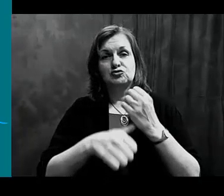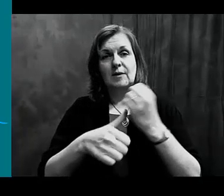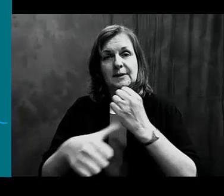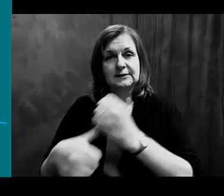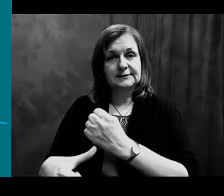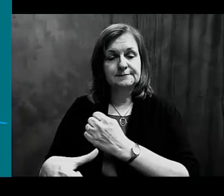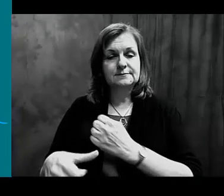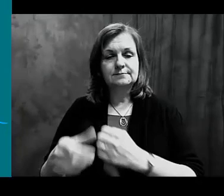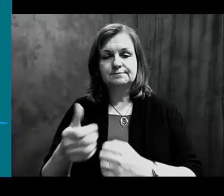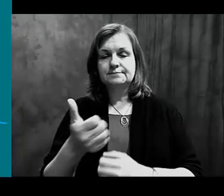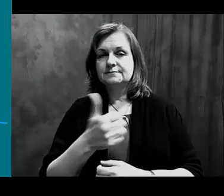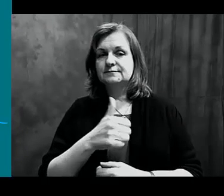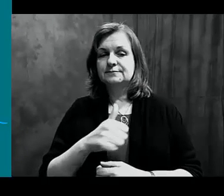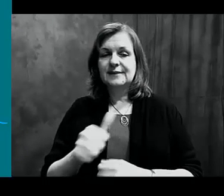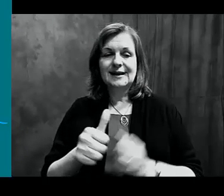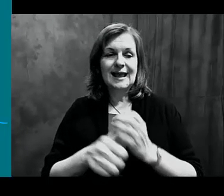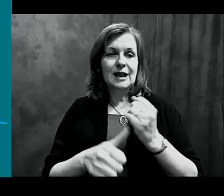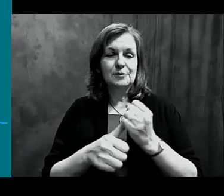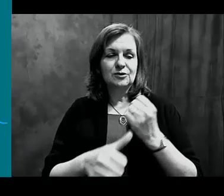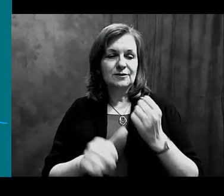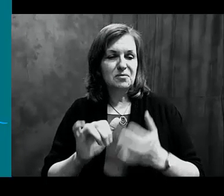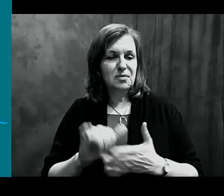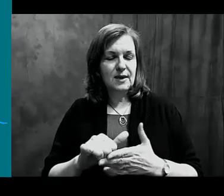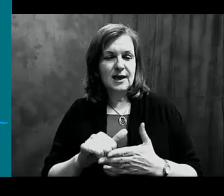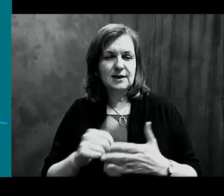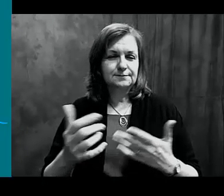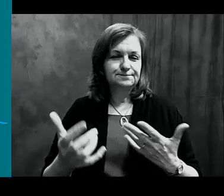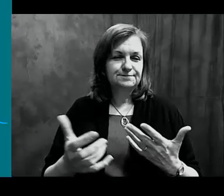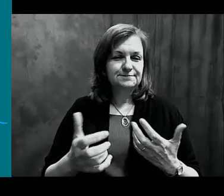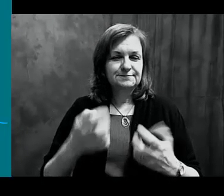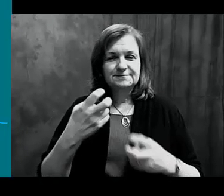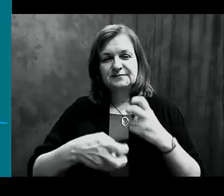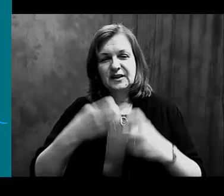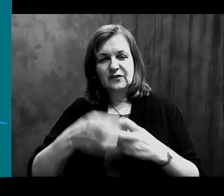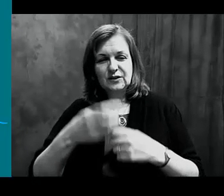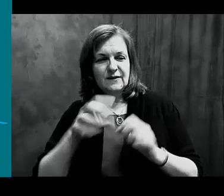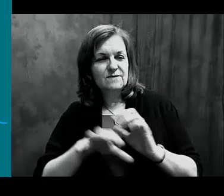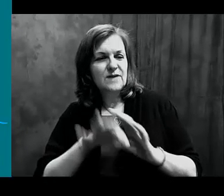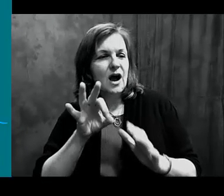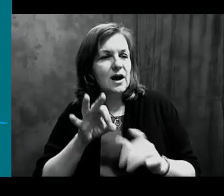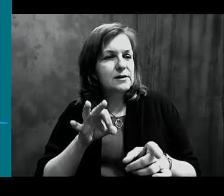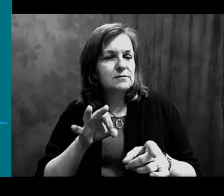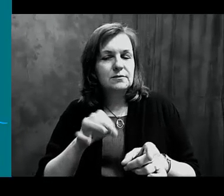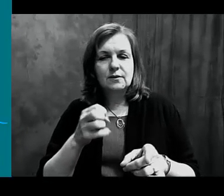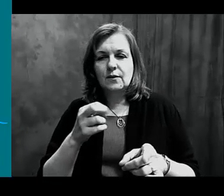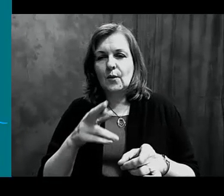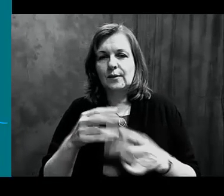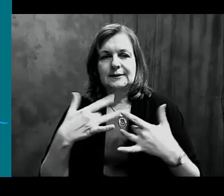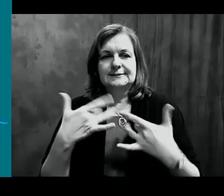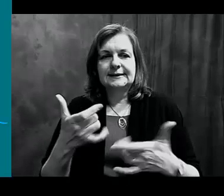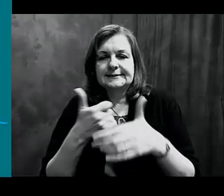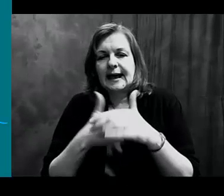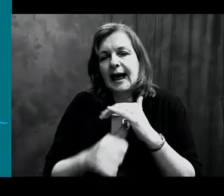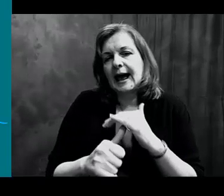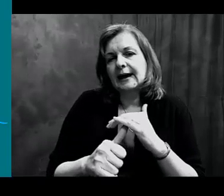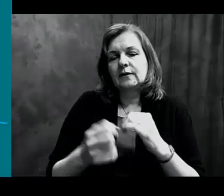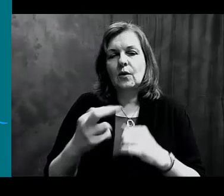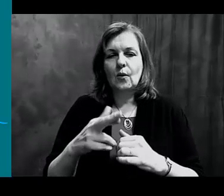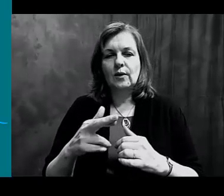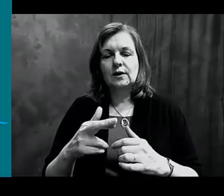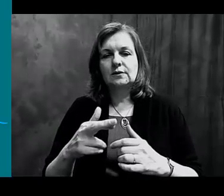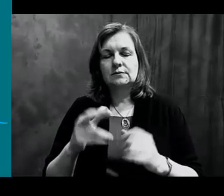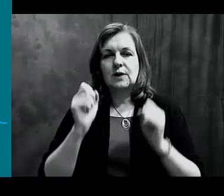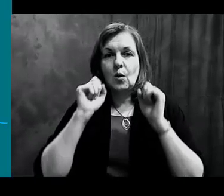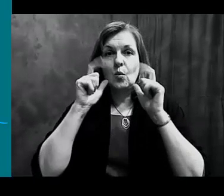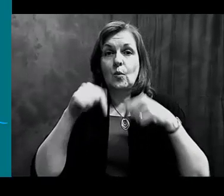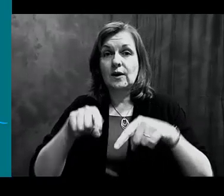animal droppings, any animals that are skittish, tend to hide